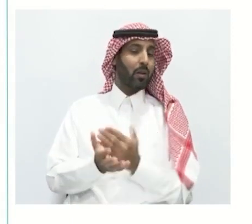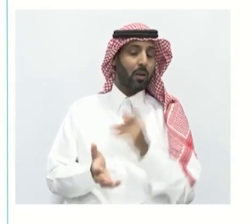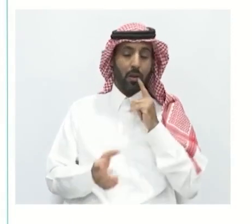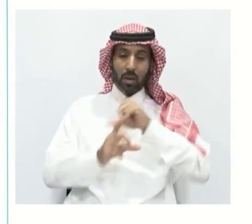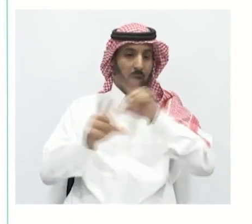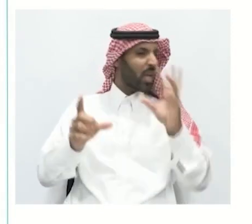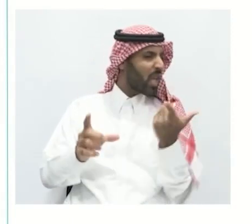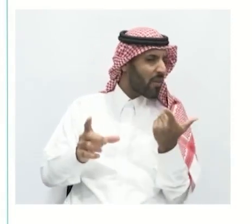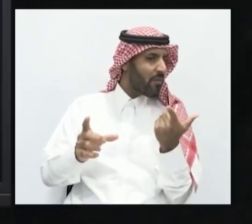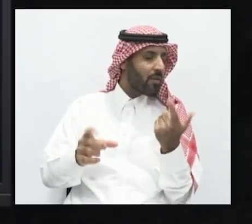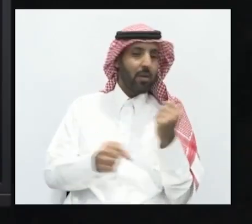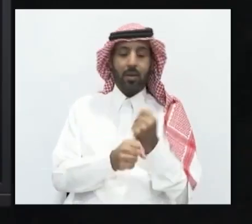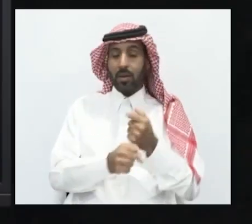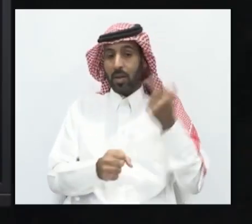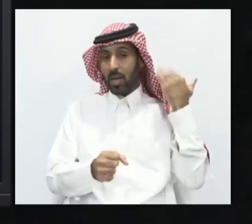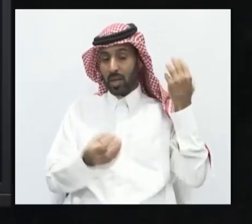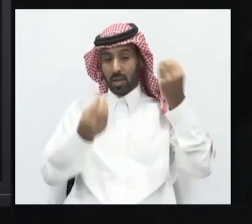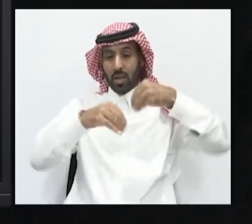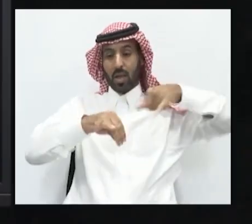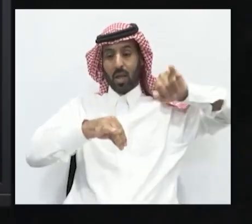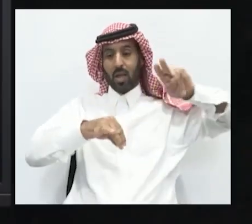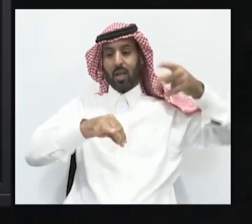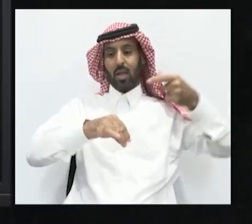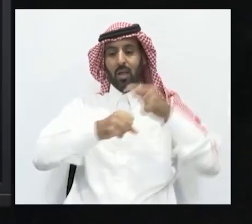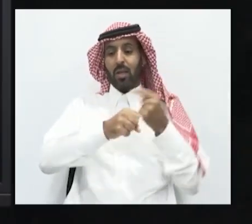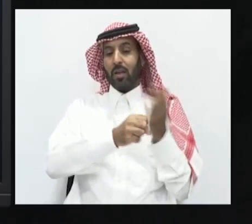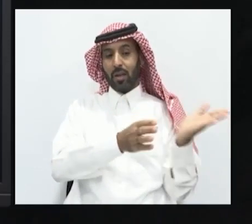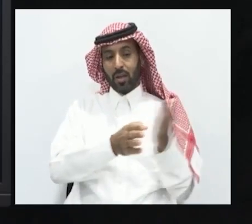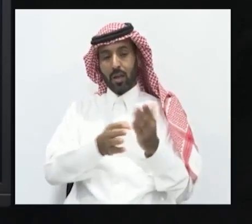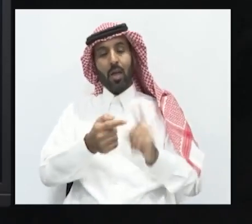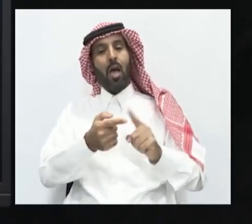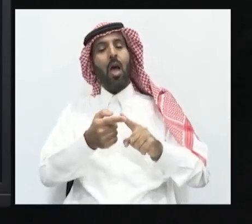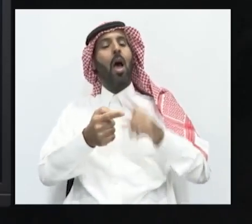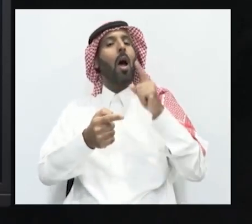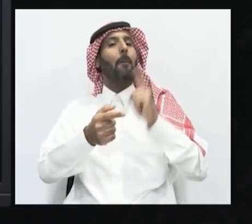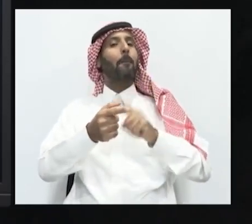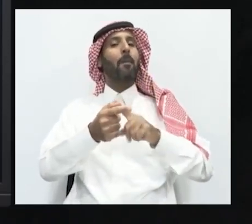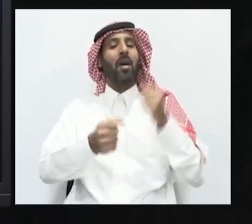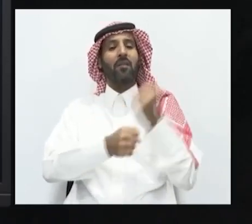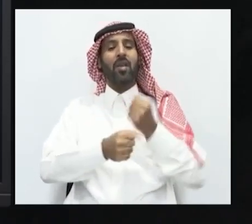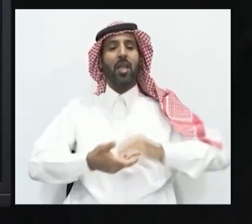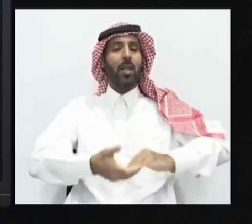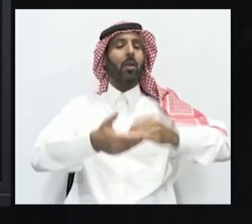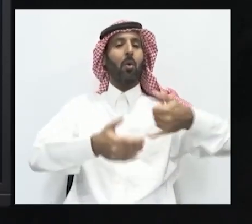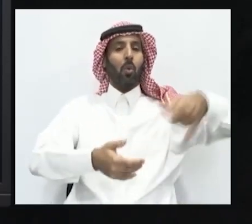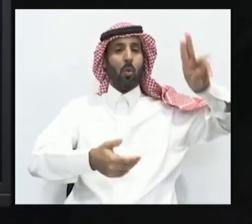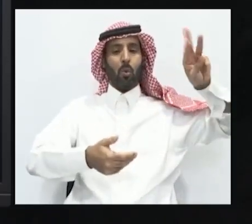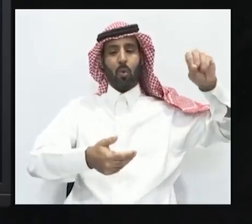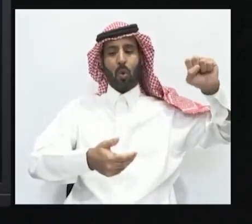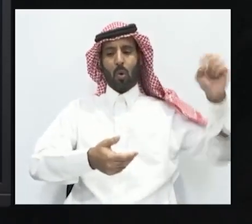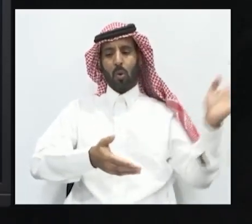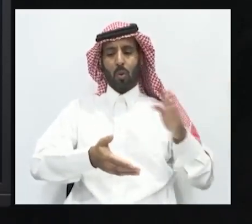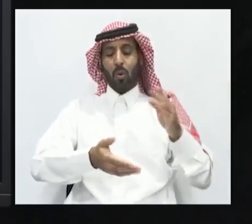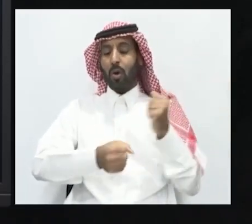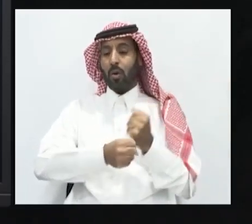of the past progressive is the past tense of was or were, the verb to be, which is was or were. Then we put